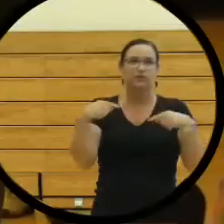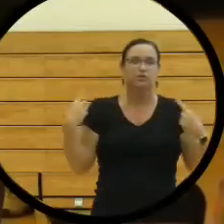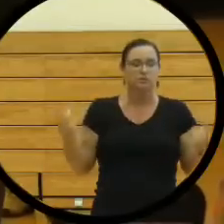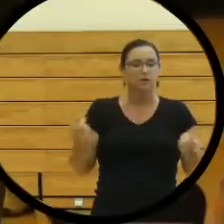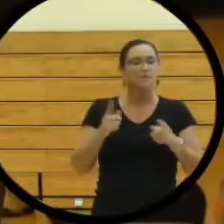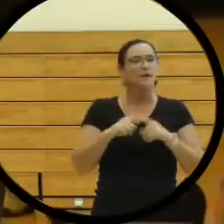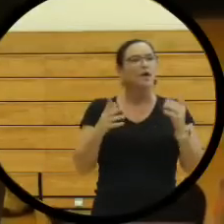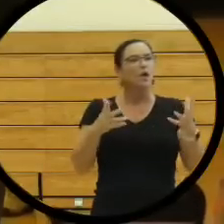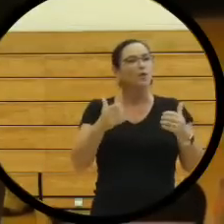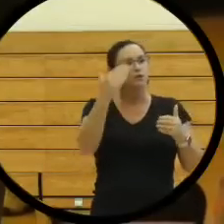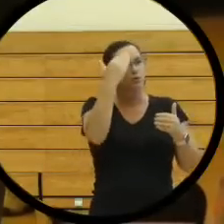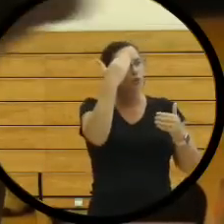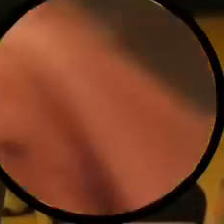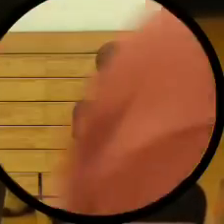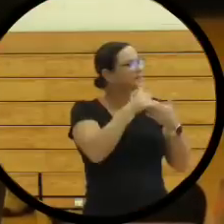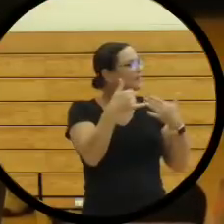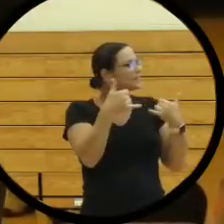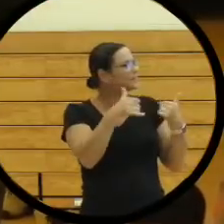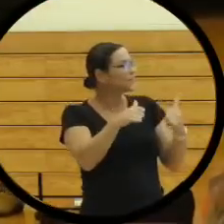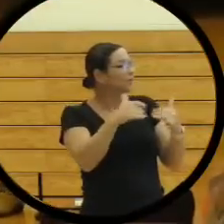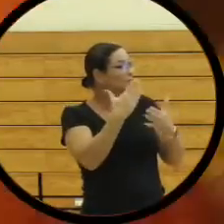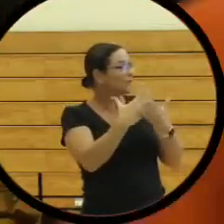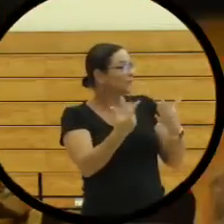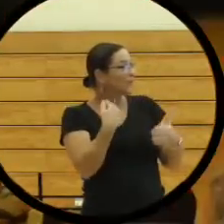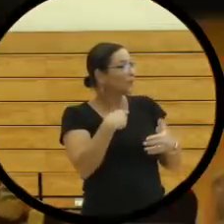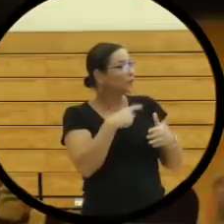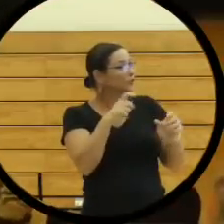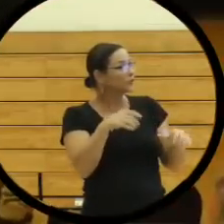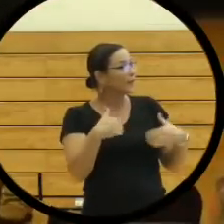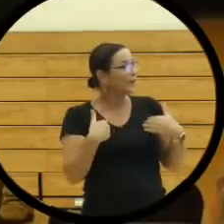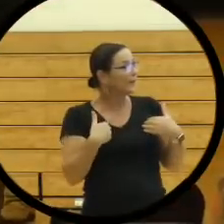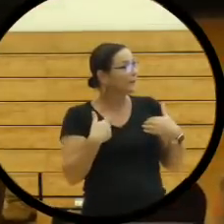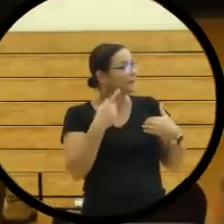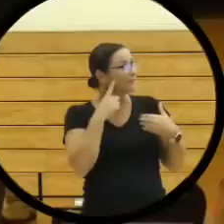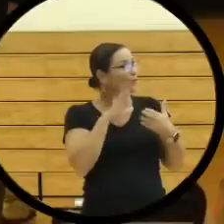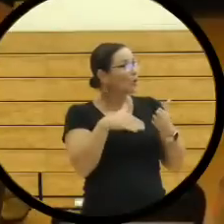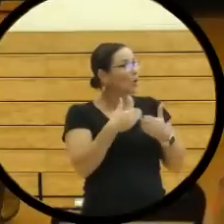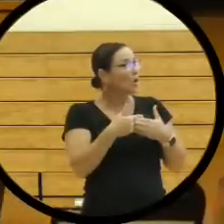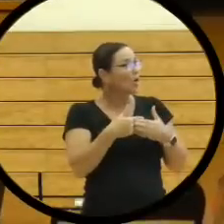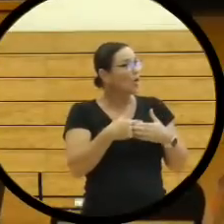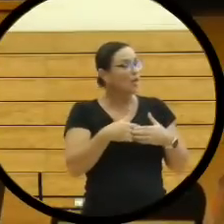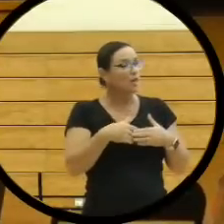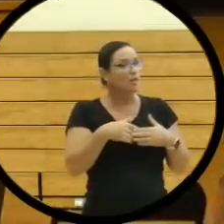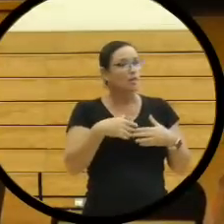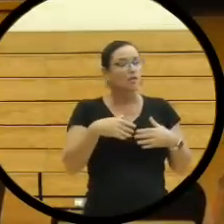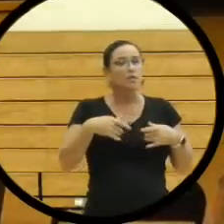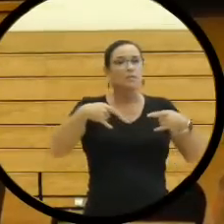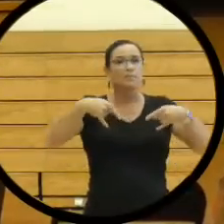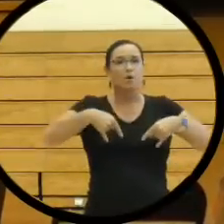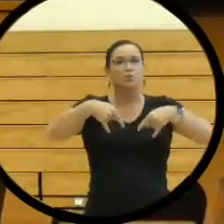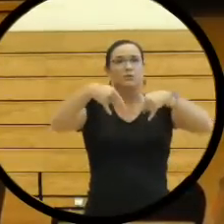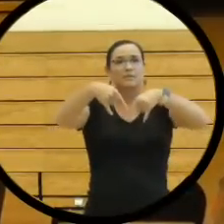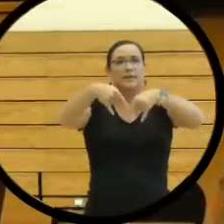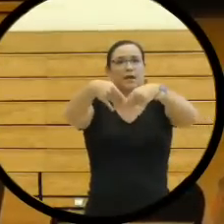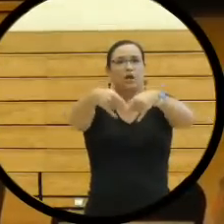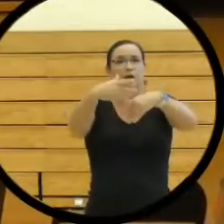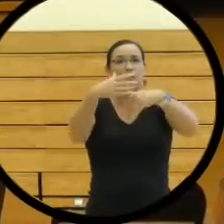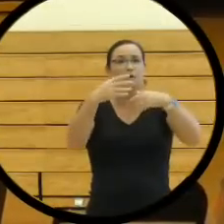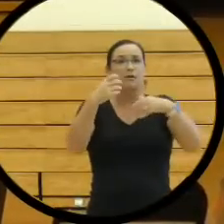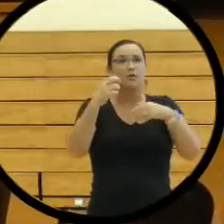but I wanted to know, is that still advisable for all post and pier buildings, or is that just for older